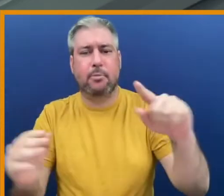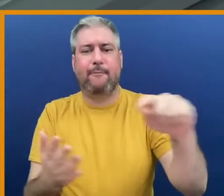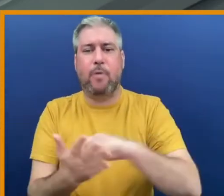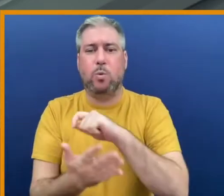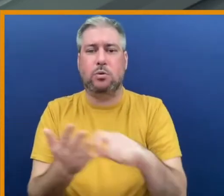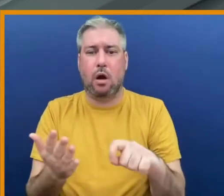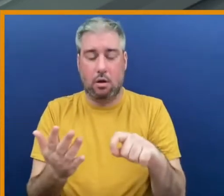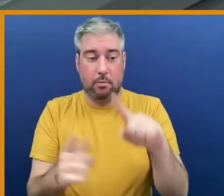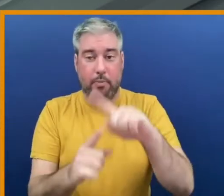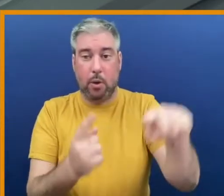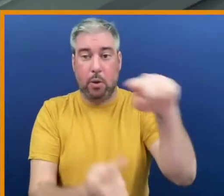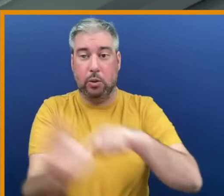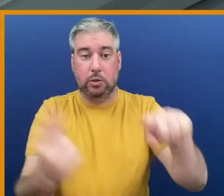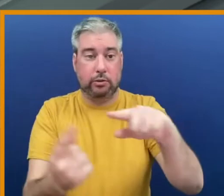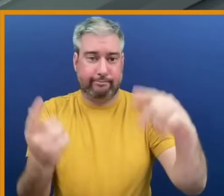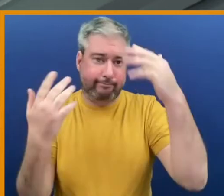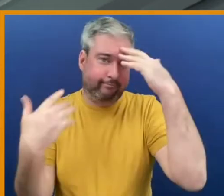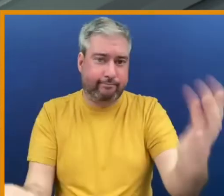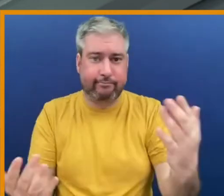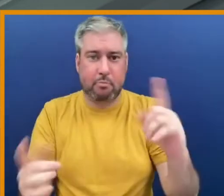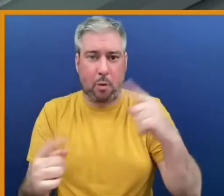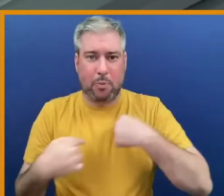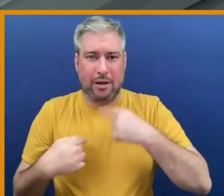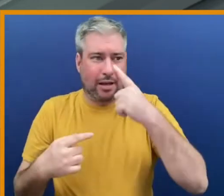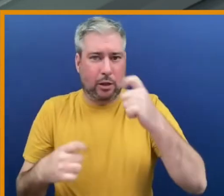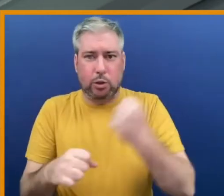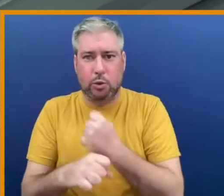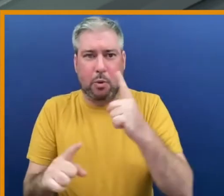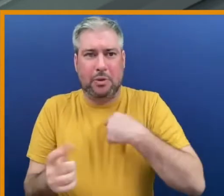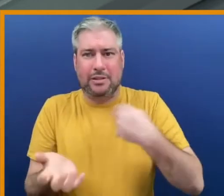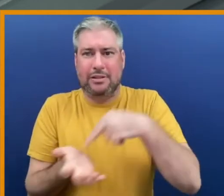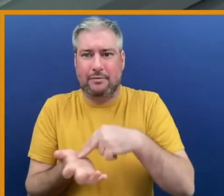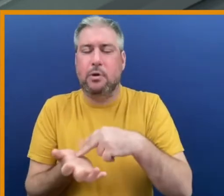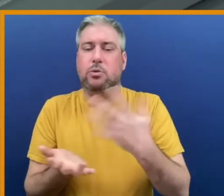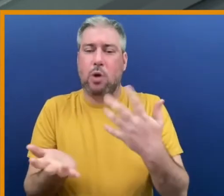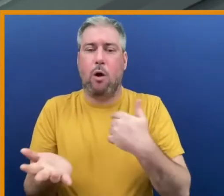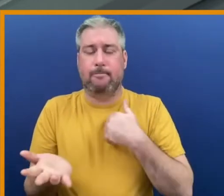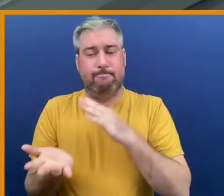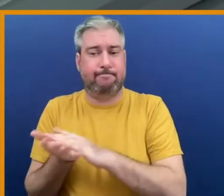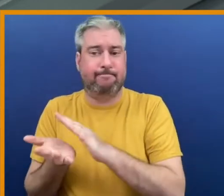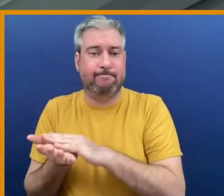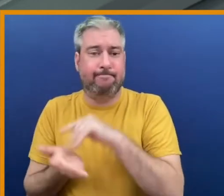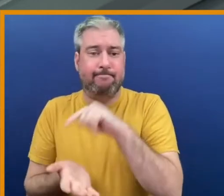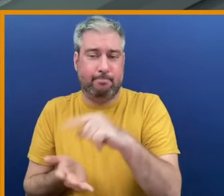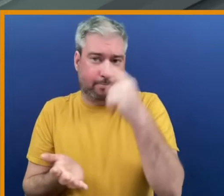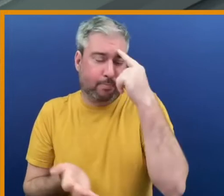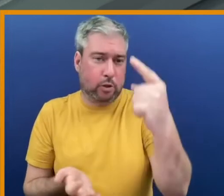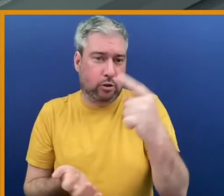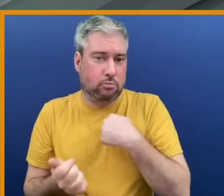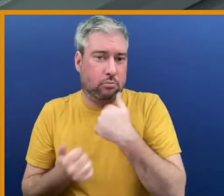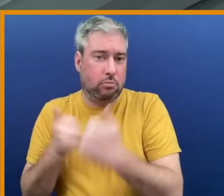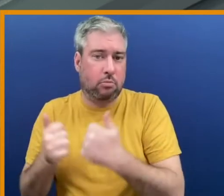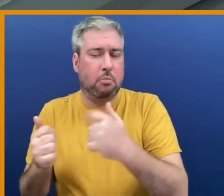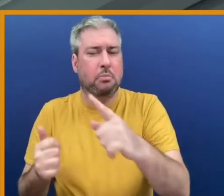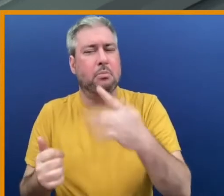for. So I commend the whole of this motion to you, but let's make sure that we shout it from the rooftops during